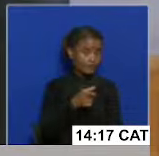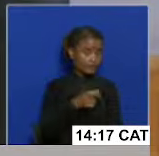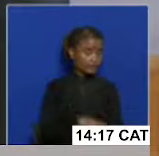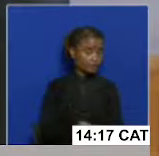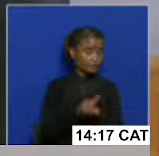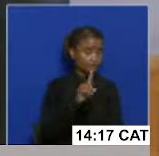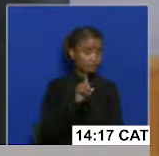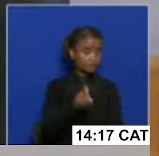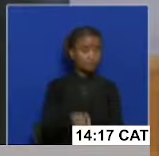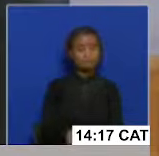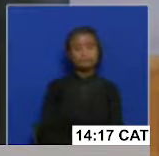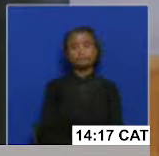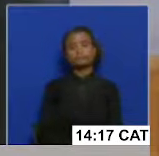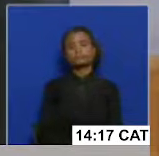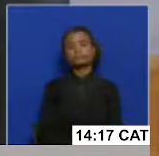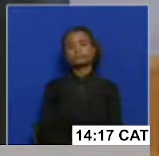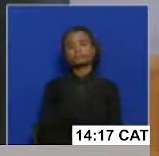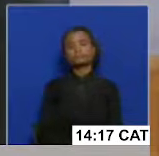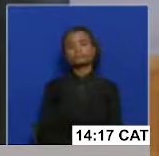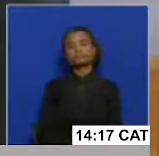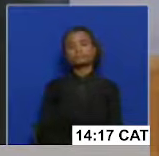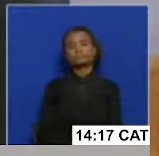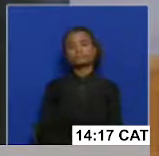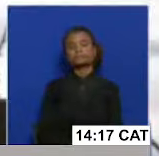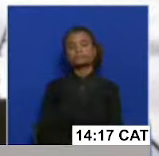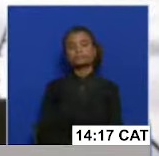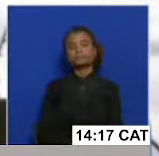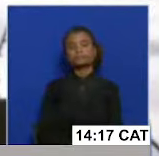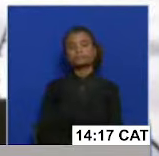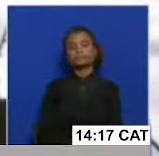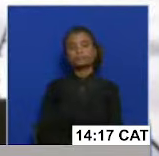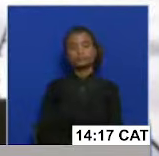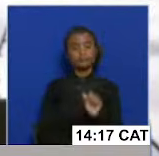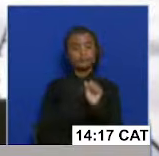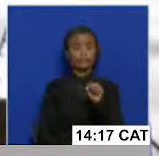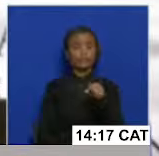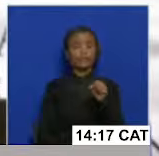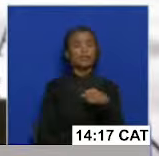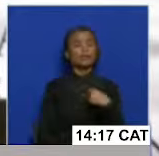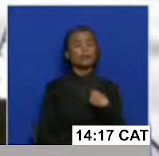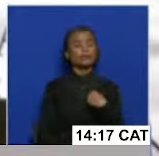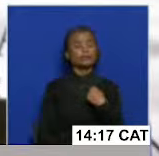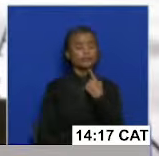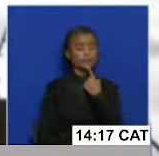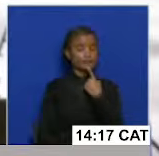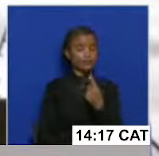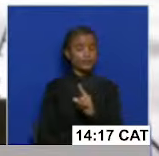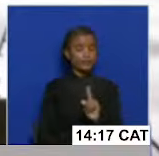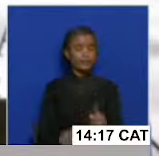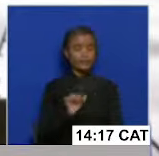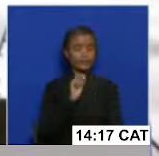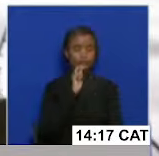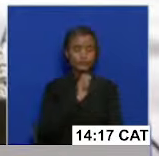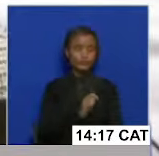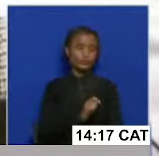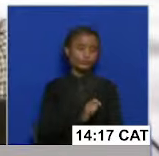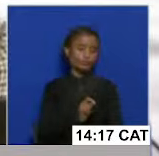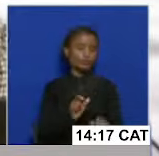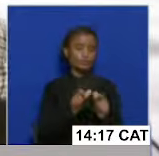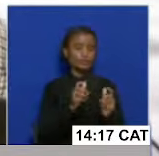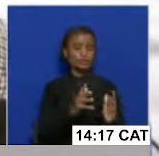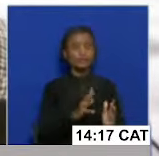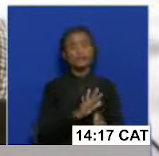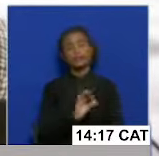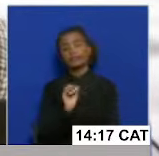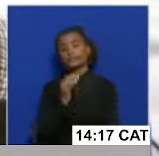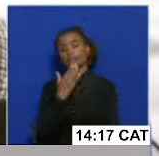No, I'm saying it is true, Commissioner. Yes, thank you. Thanks, Mr.